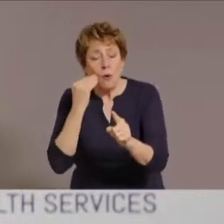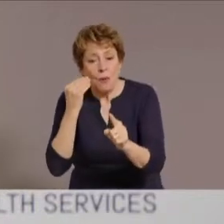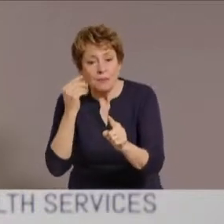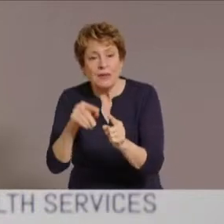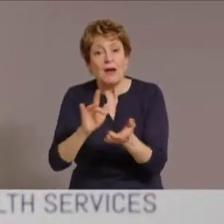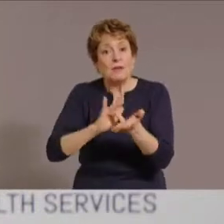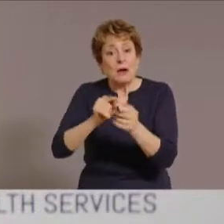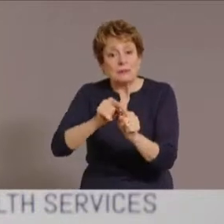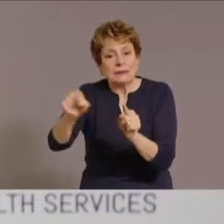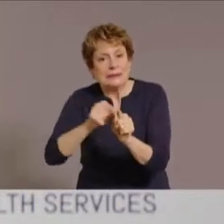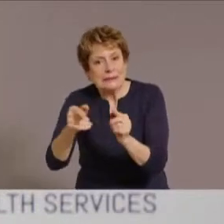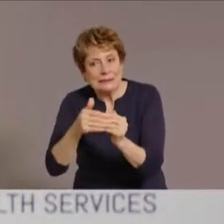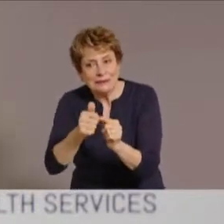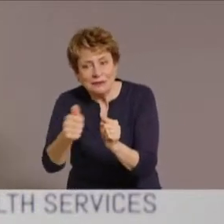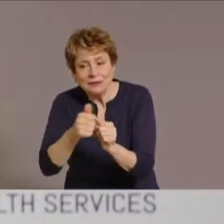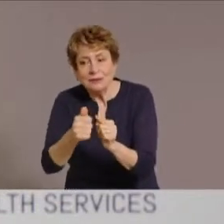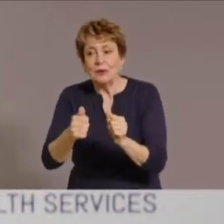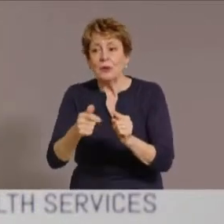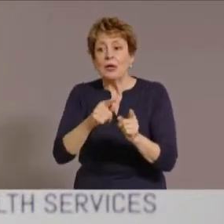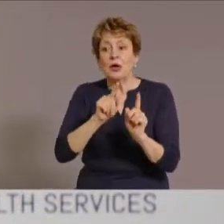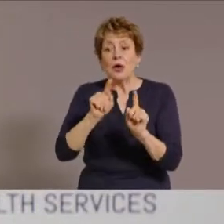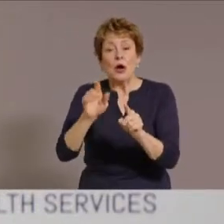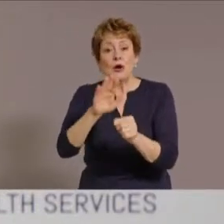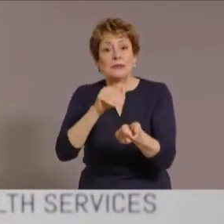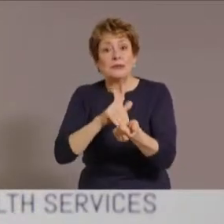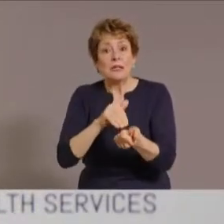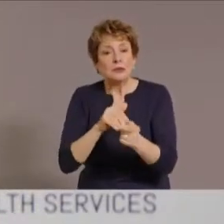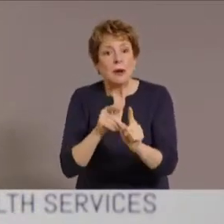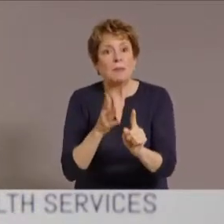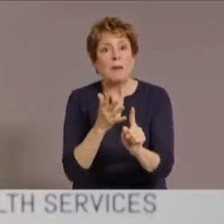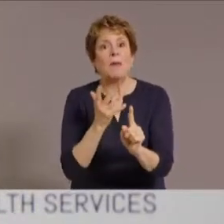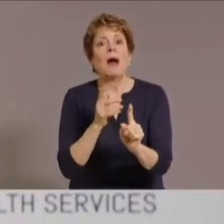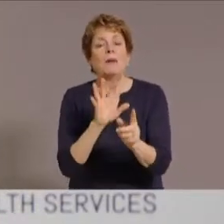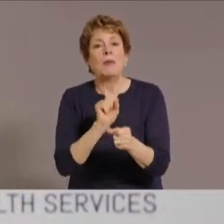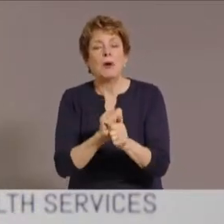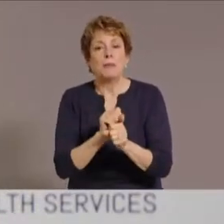see their physicians. That will open up starting next